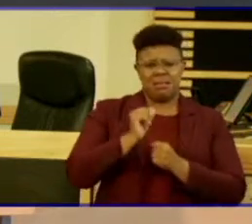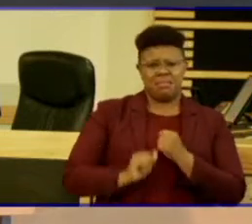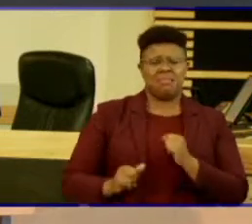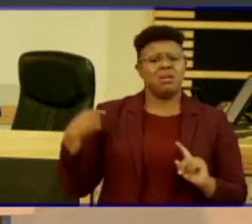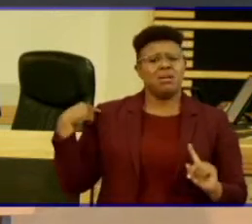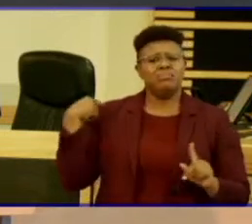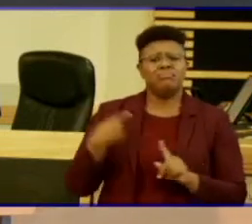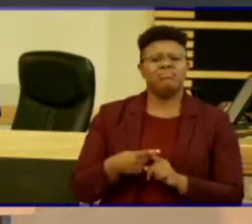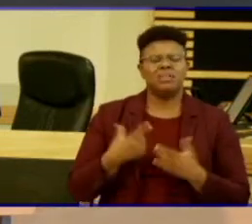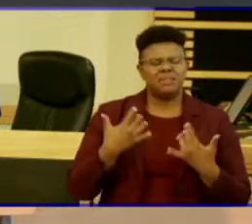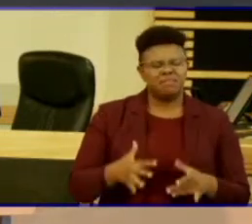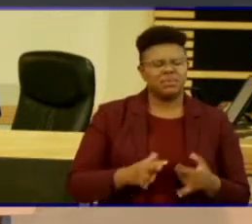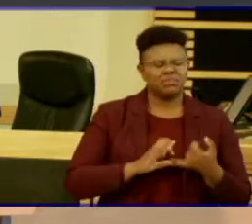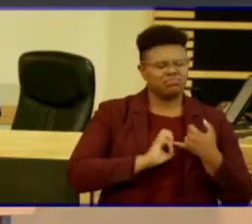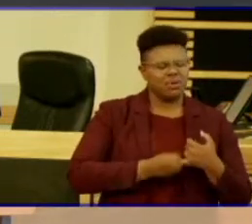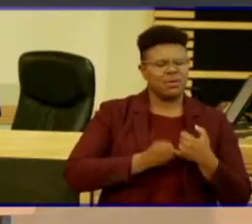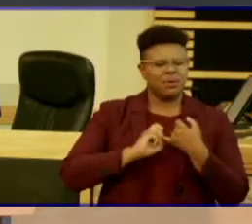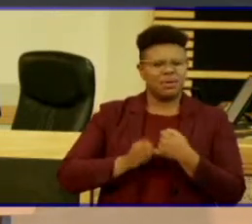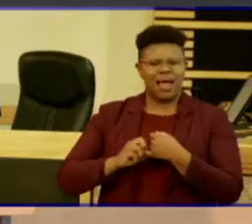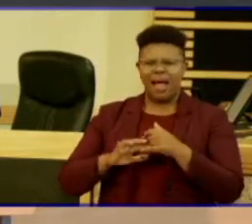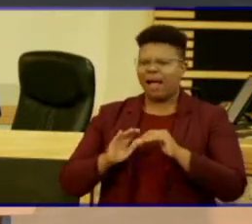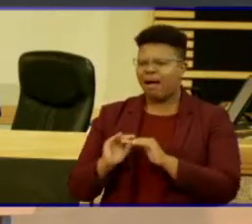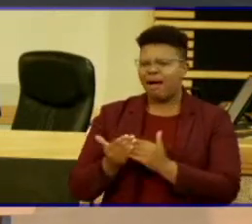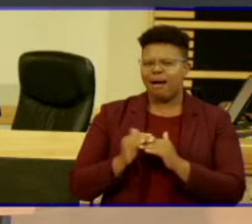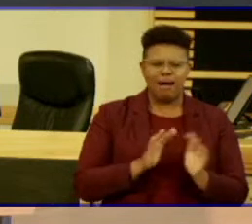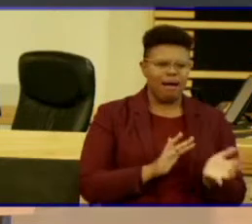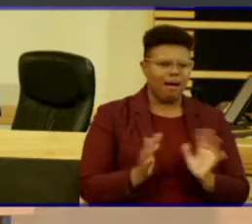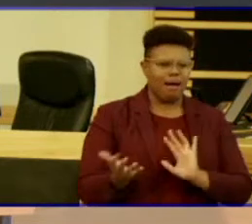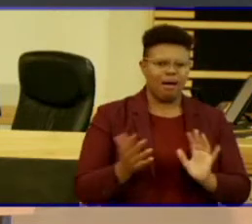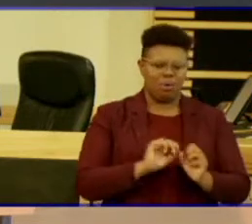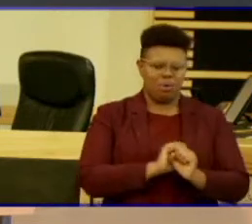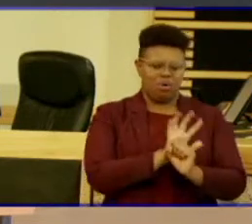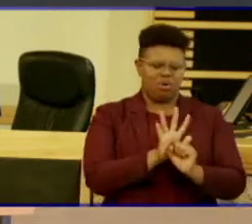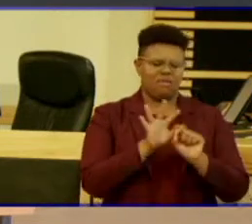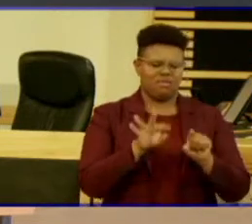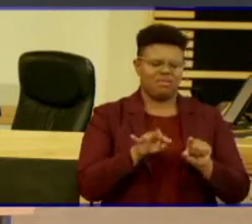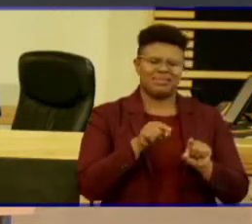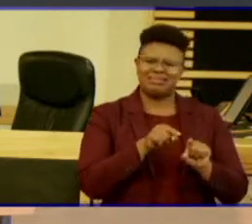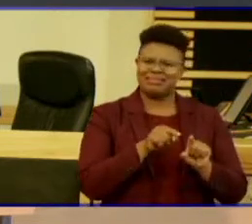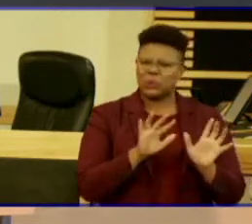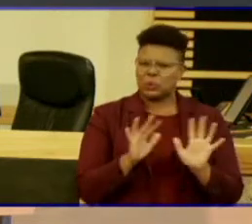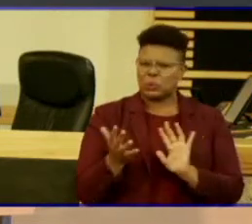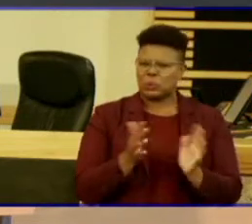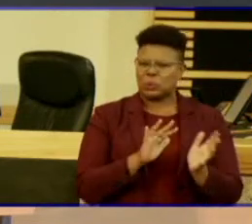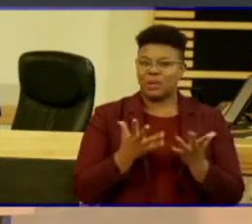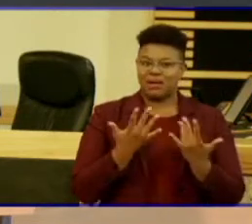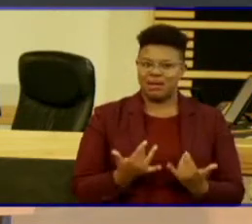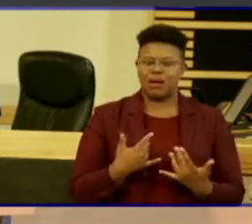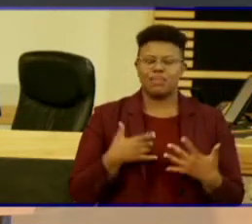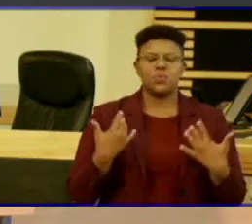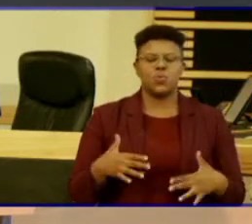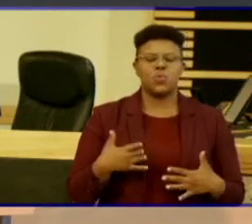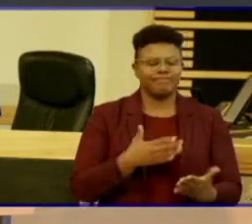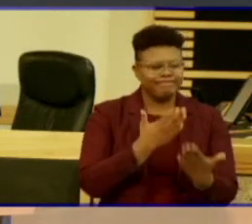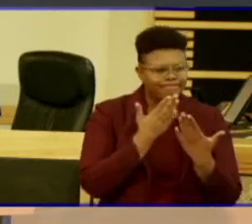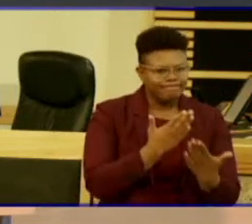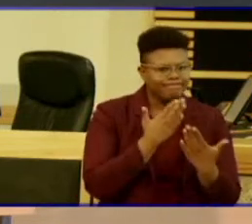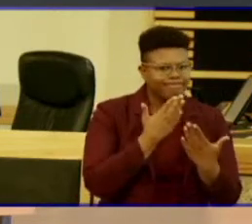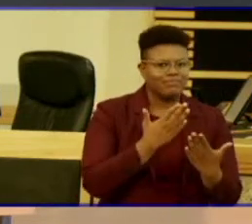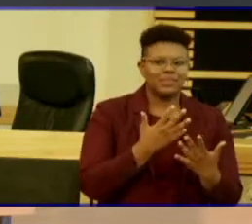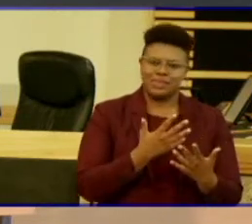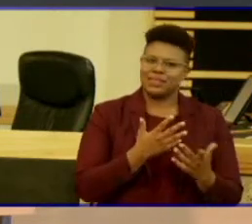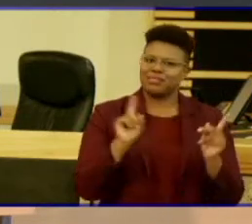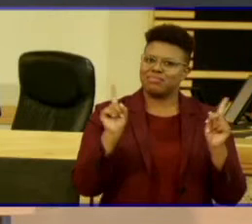elinanye siqubisana nale ntsholongwane. Today I want to convey our special gratitude to the people of our